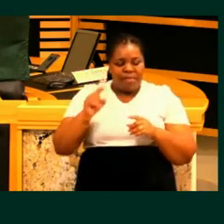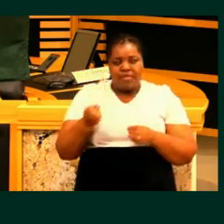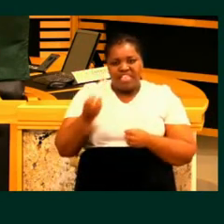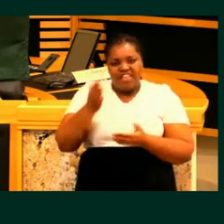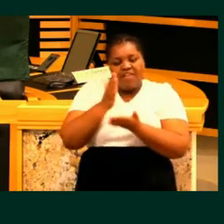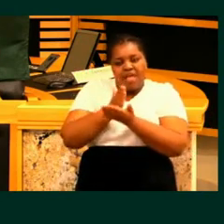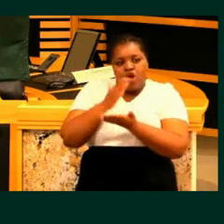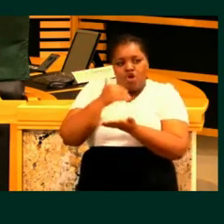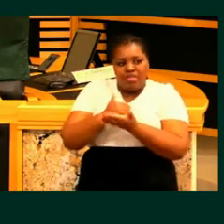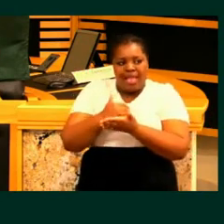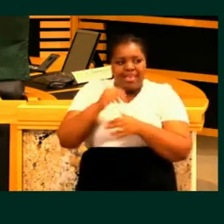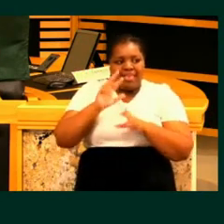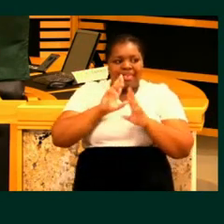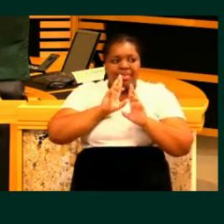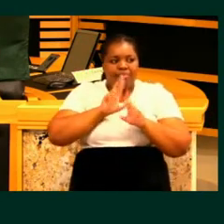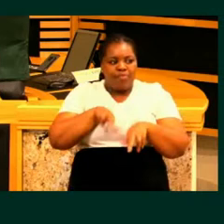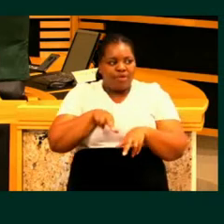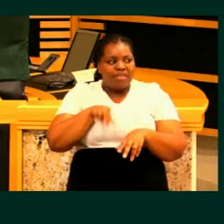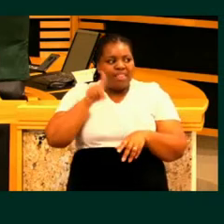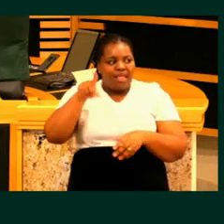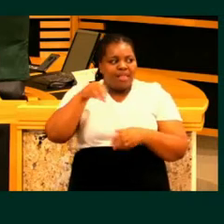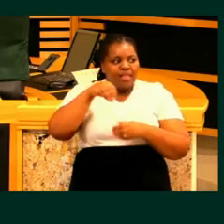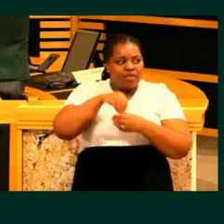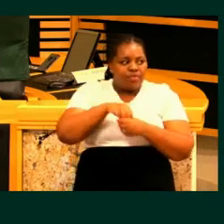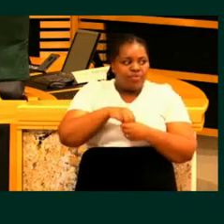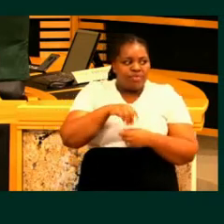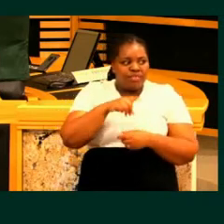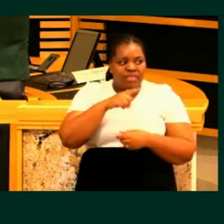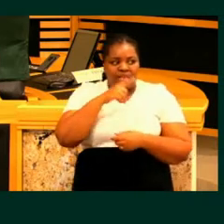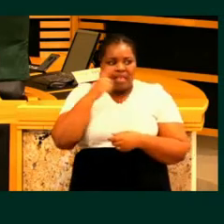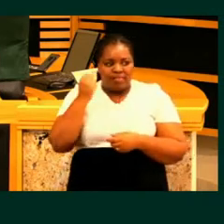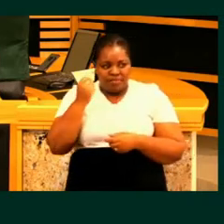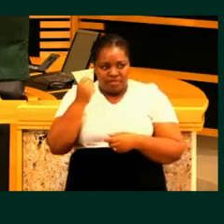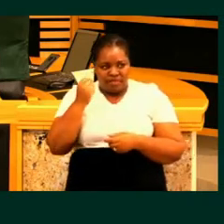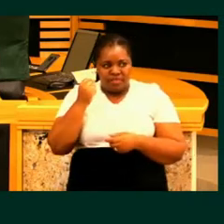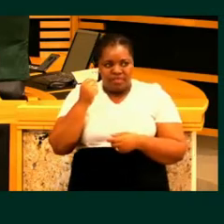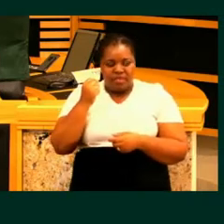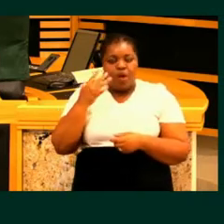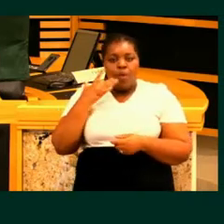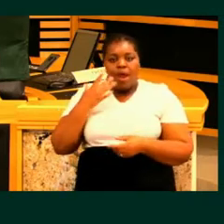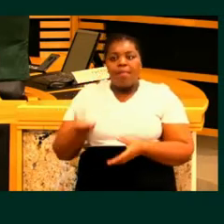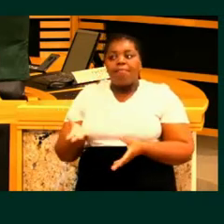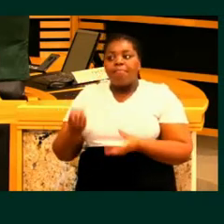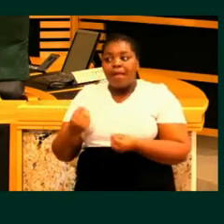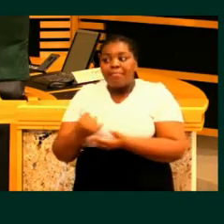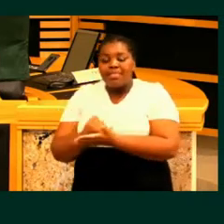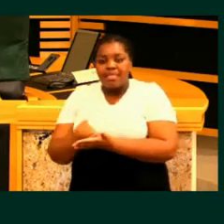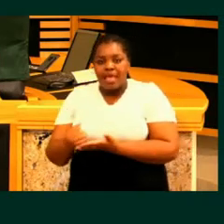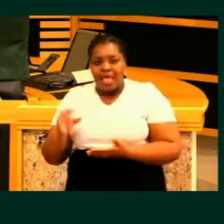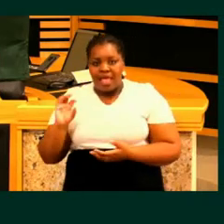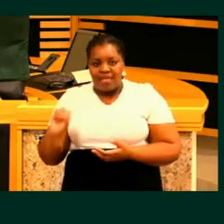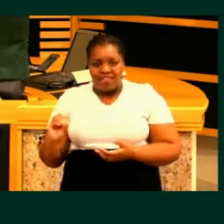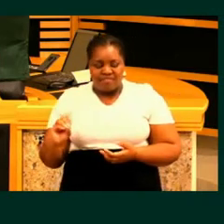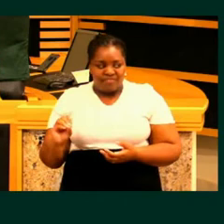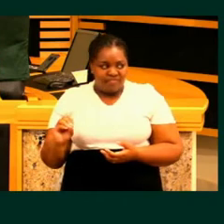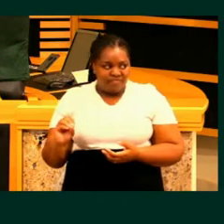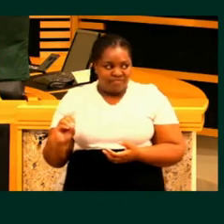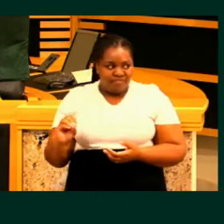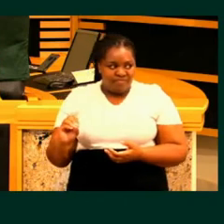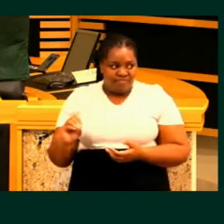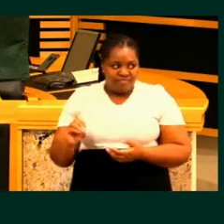reports that includes the names of all Educators found guilty of committing this AB abhorent